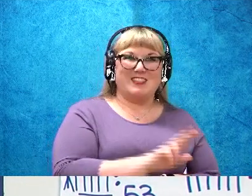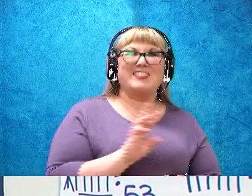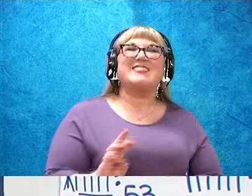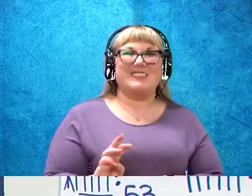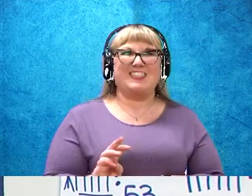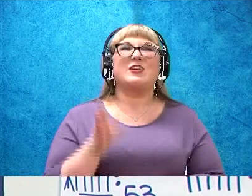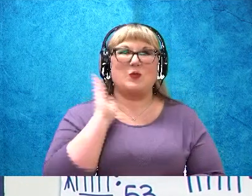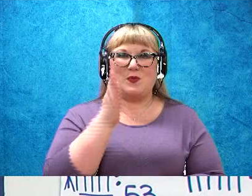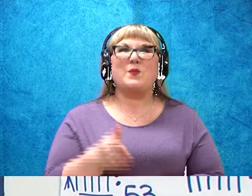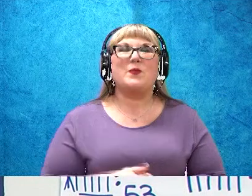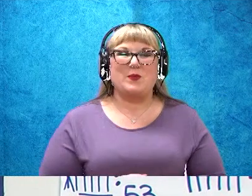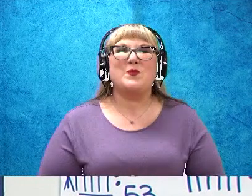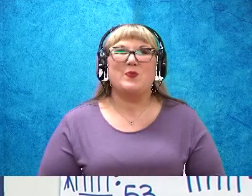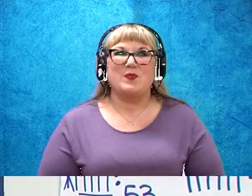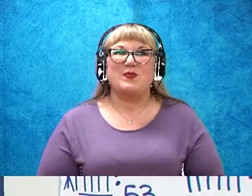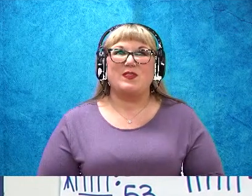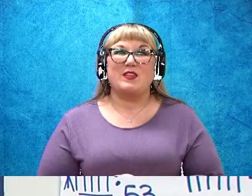36.